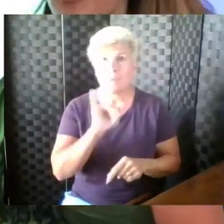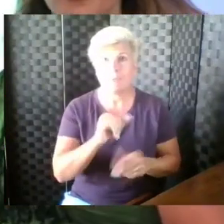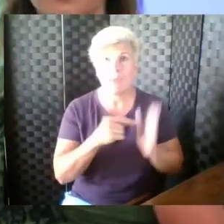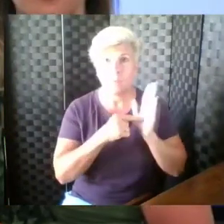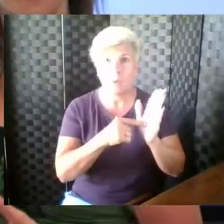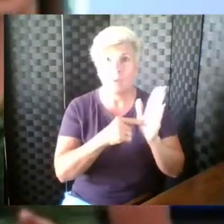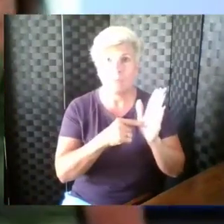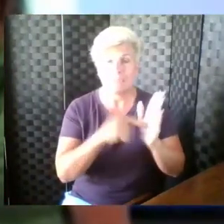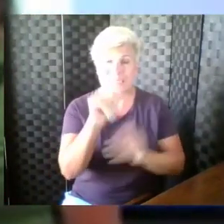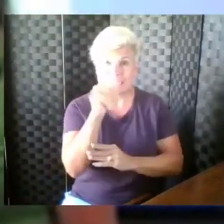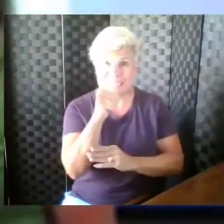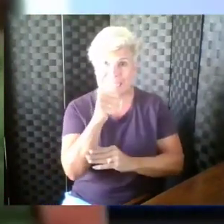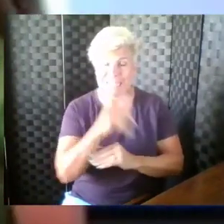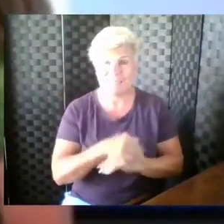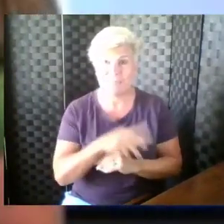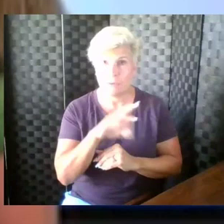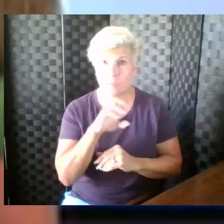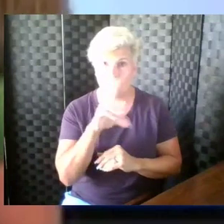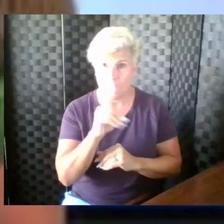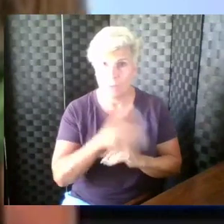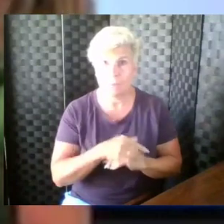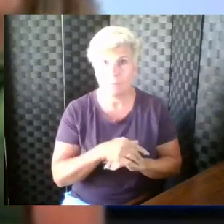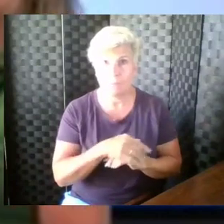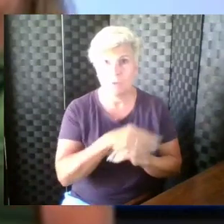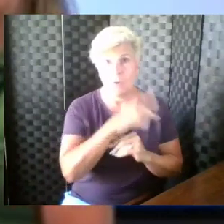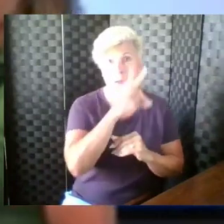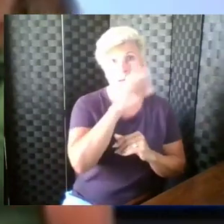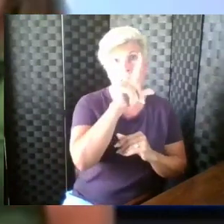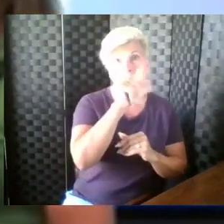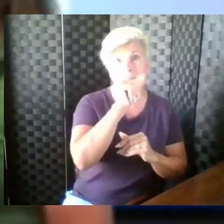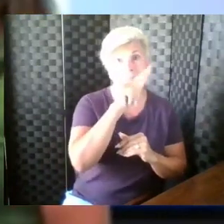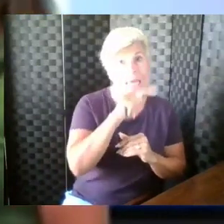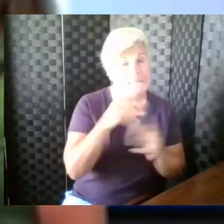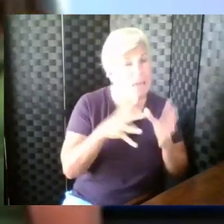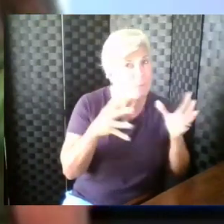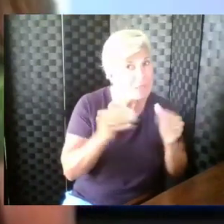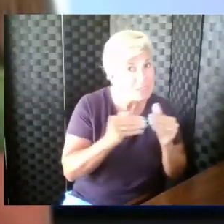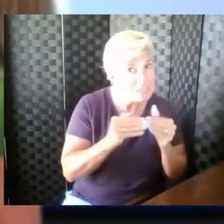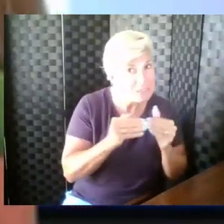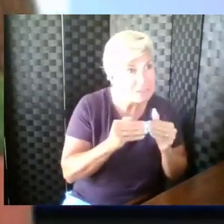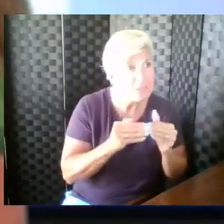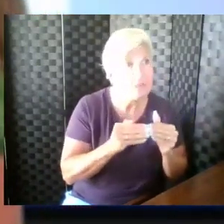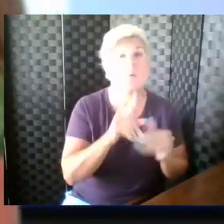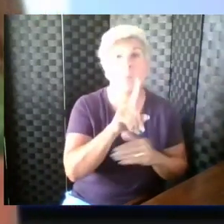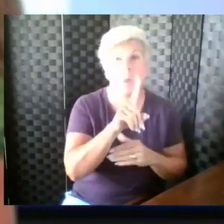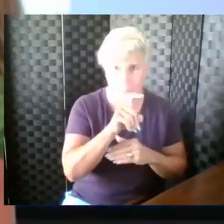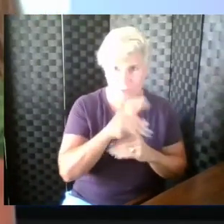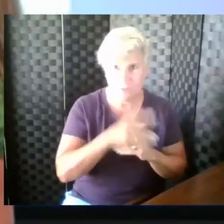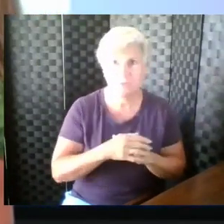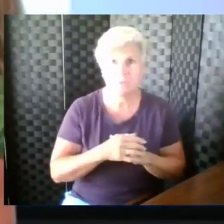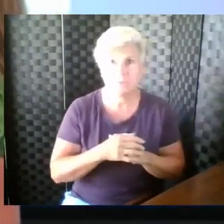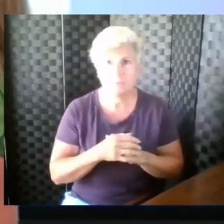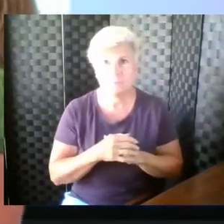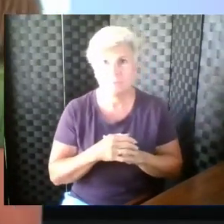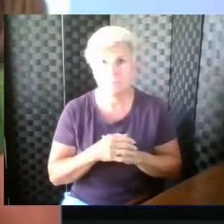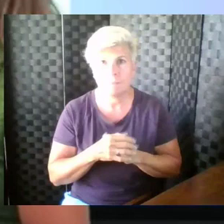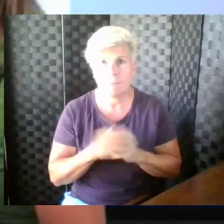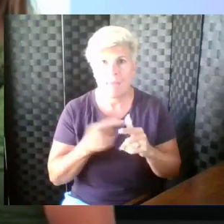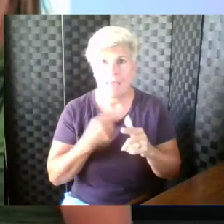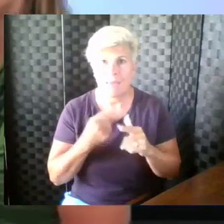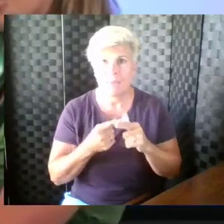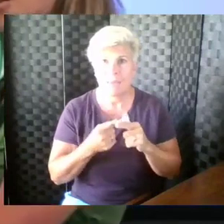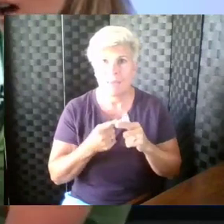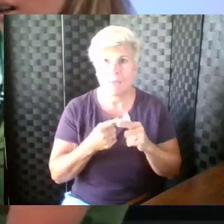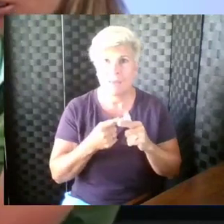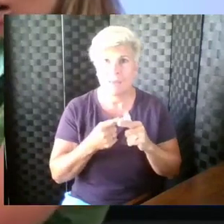going to represent our 10 today. So here's our flat, which is how much? Right, 100. And then